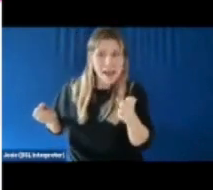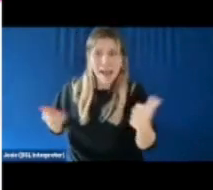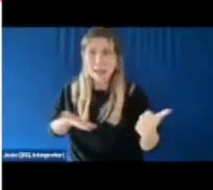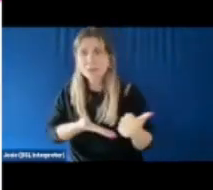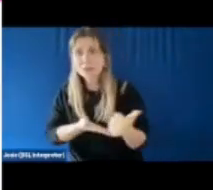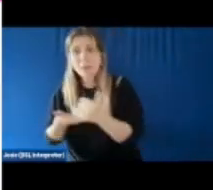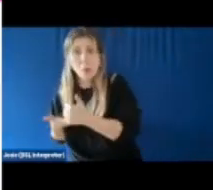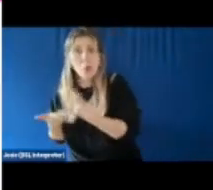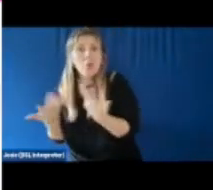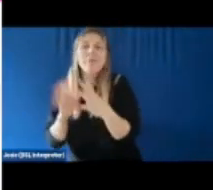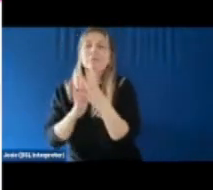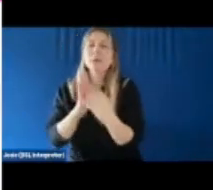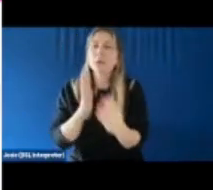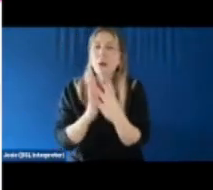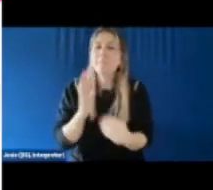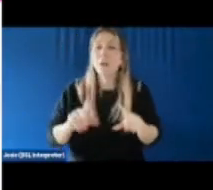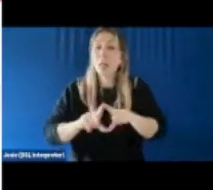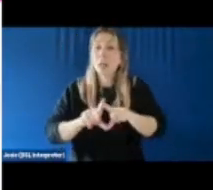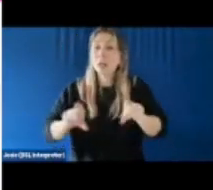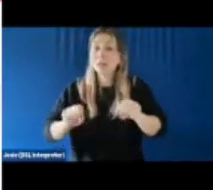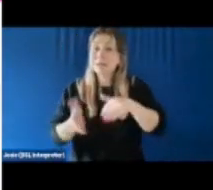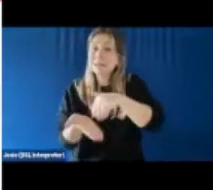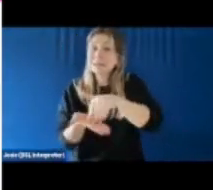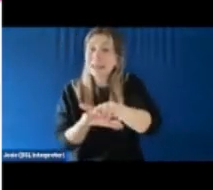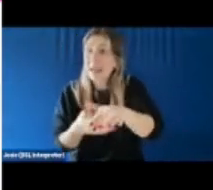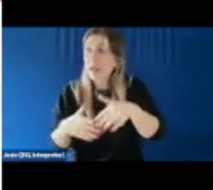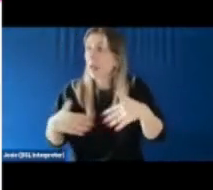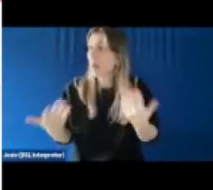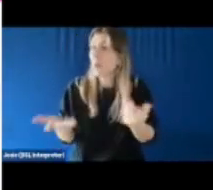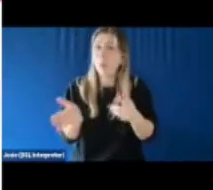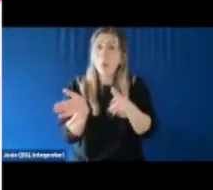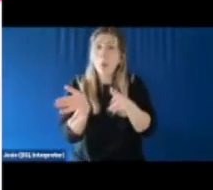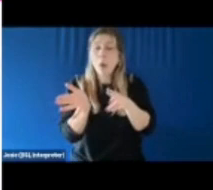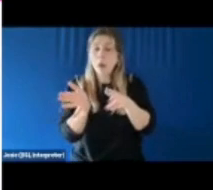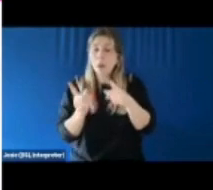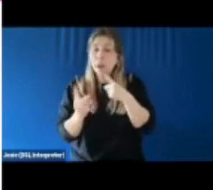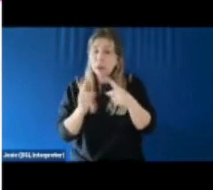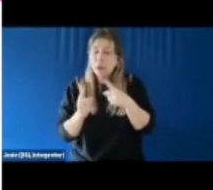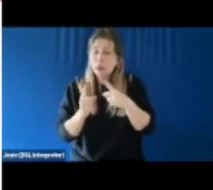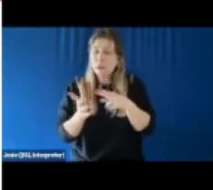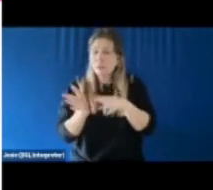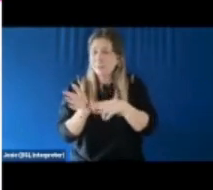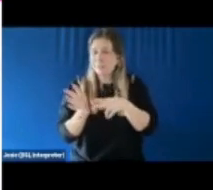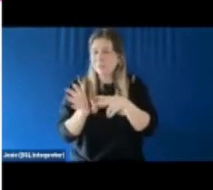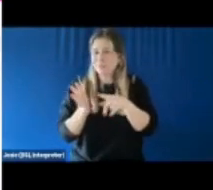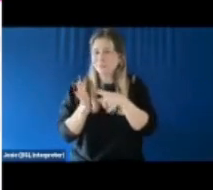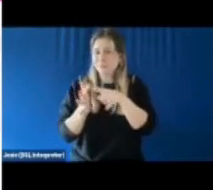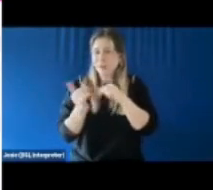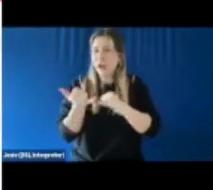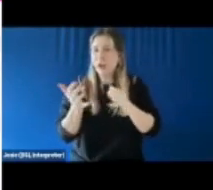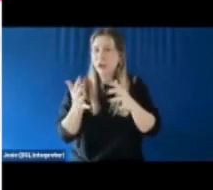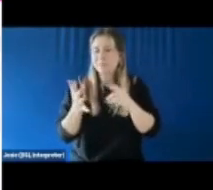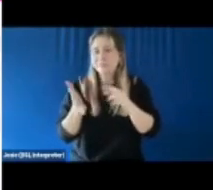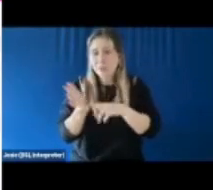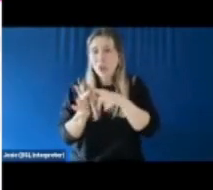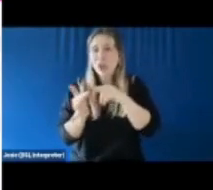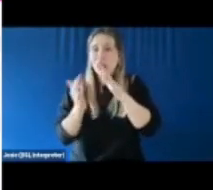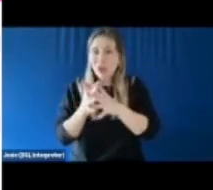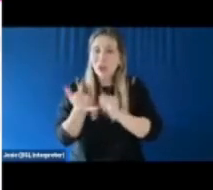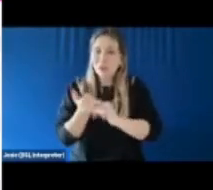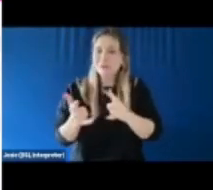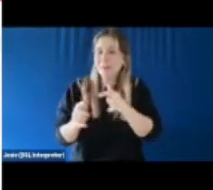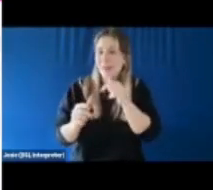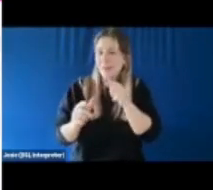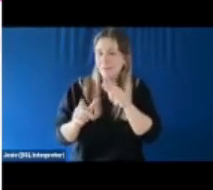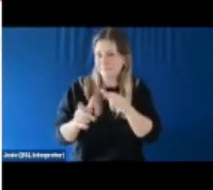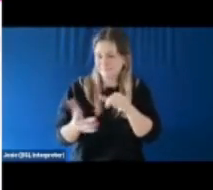ticket sales, newsletter subscriptions, website views, and social media analytics. Ideally, if you can find out something